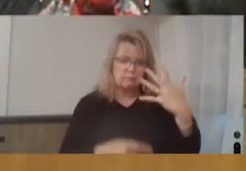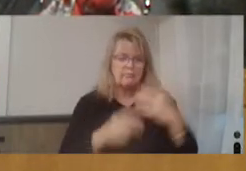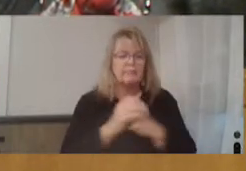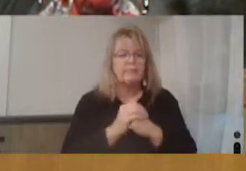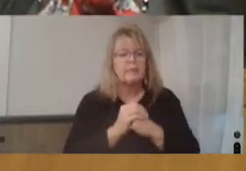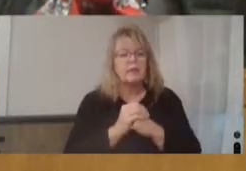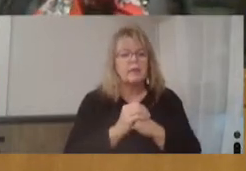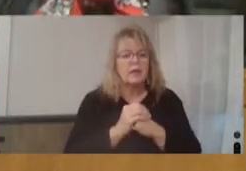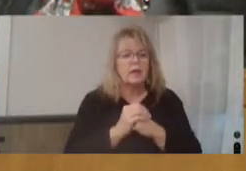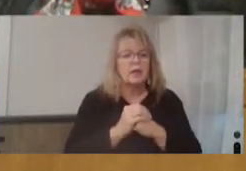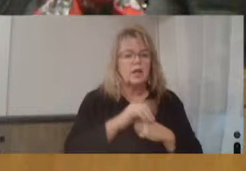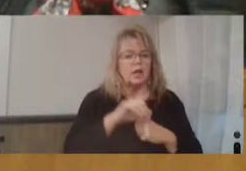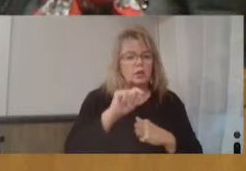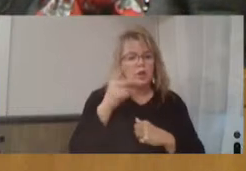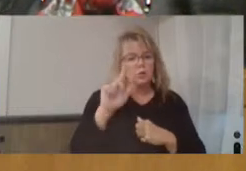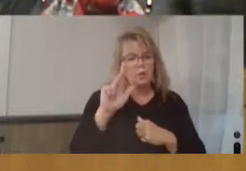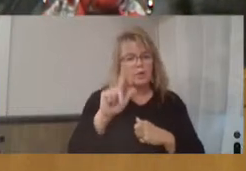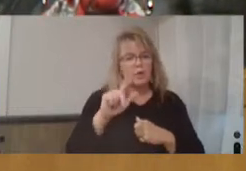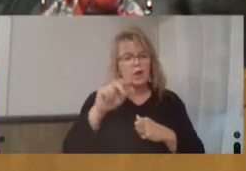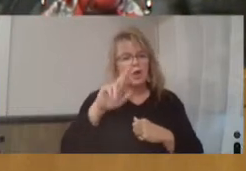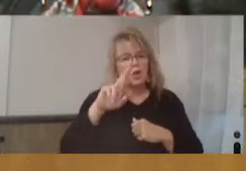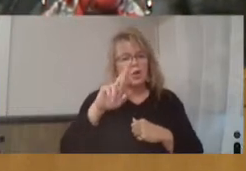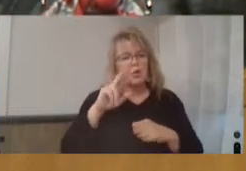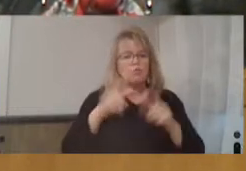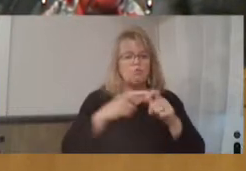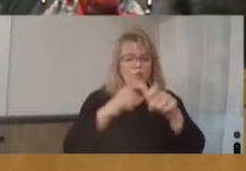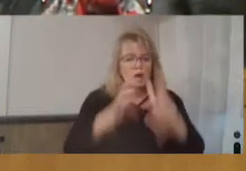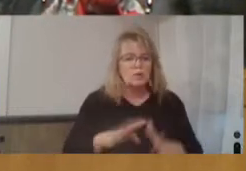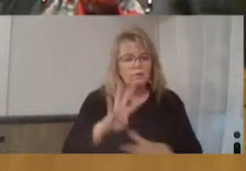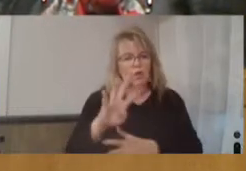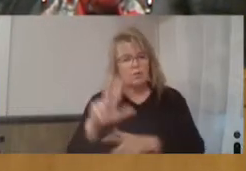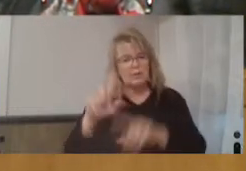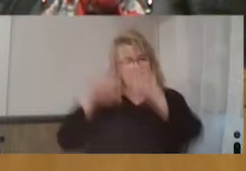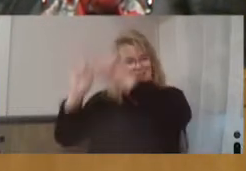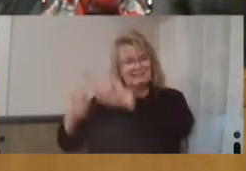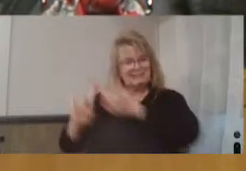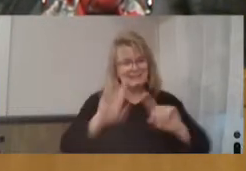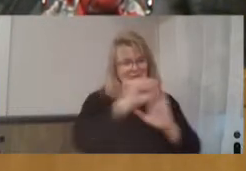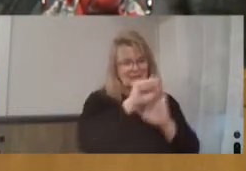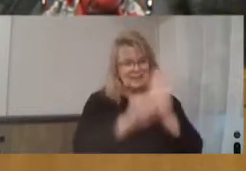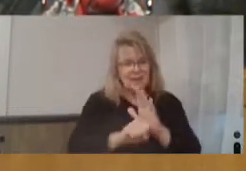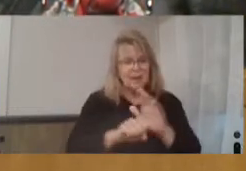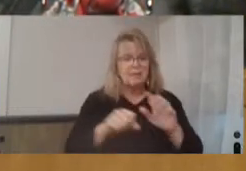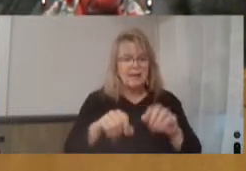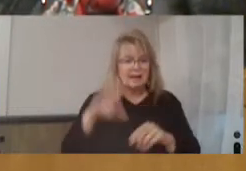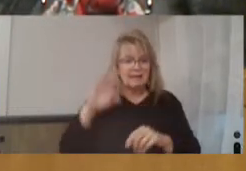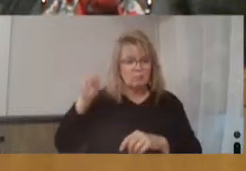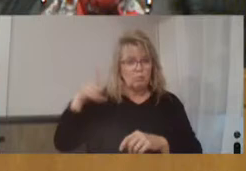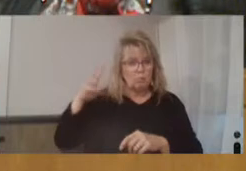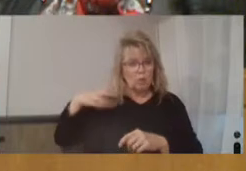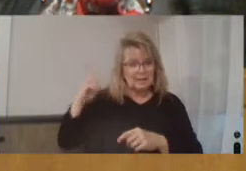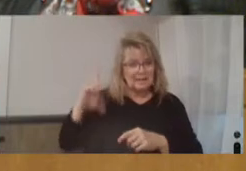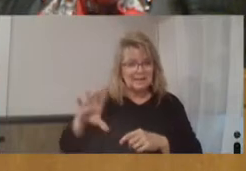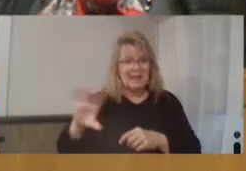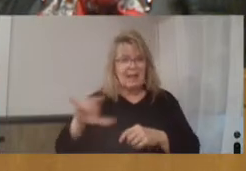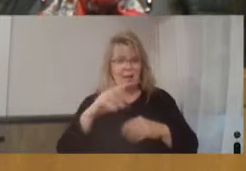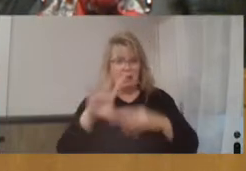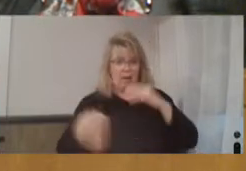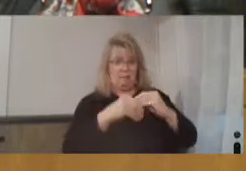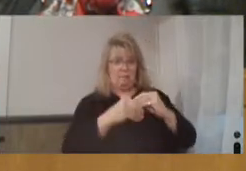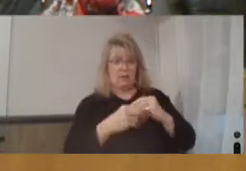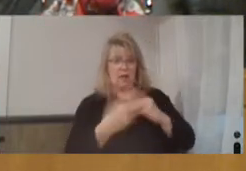runners from 43 states and the District of Columbia, plus 13 countries. We have